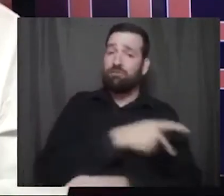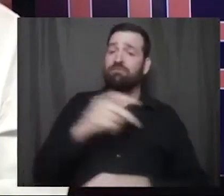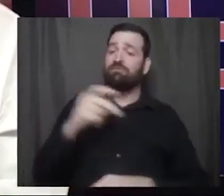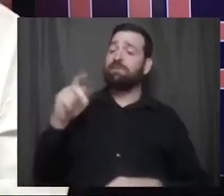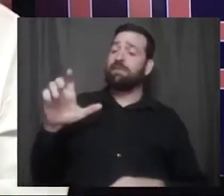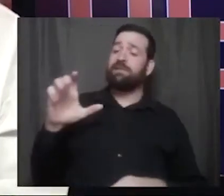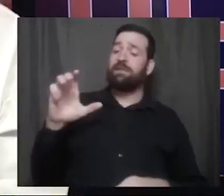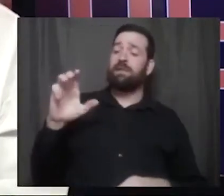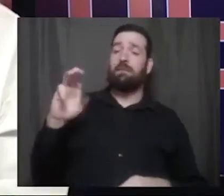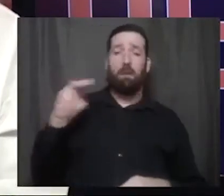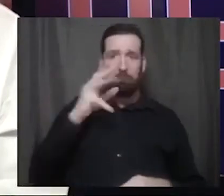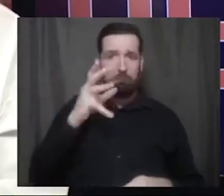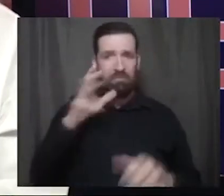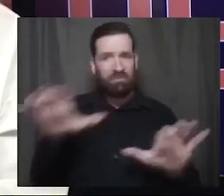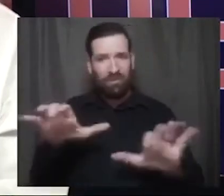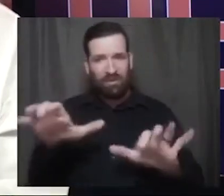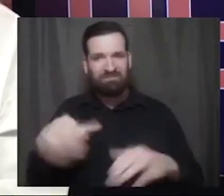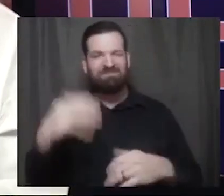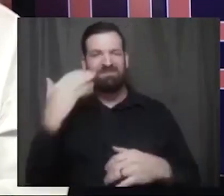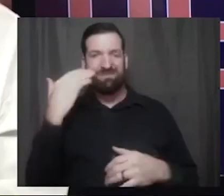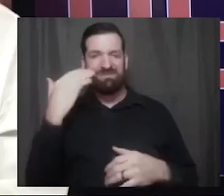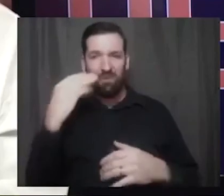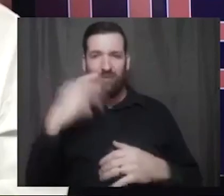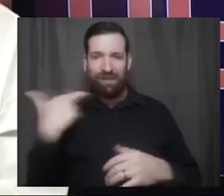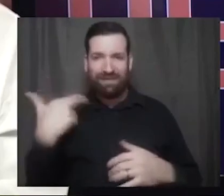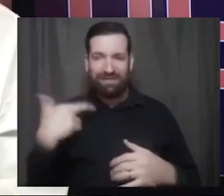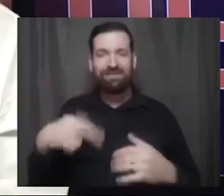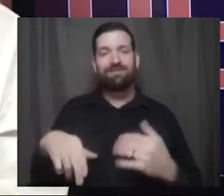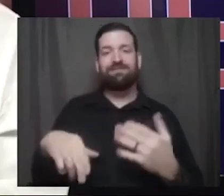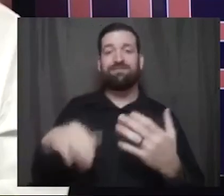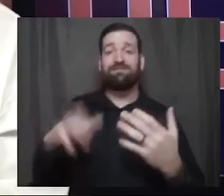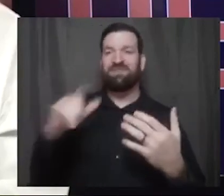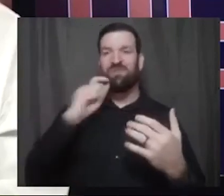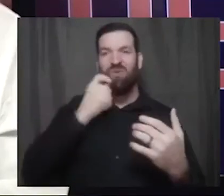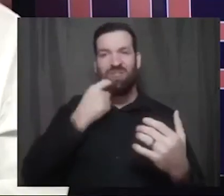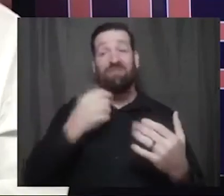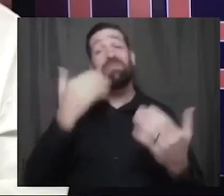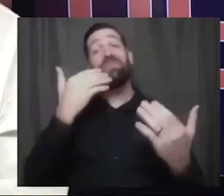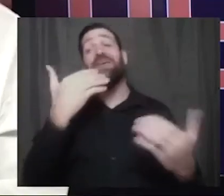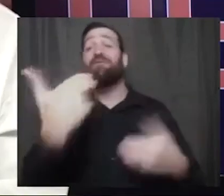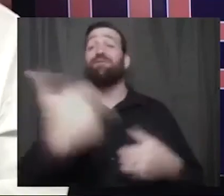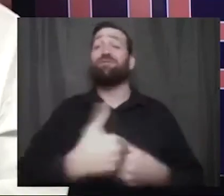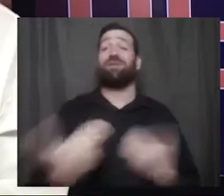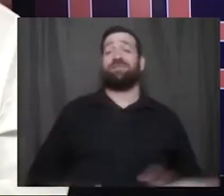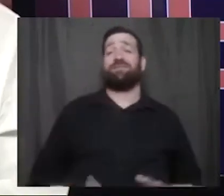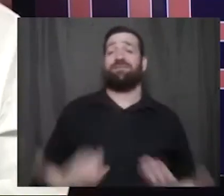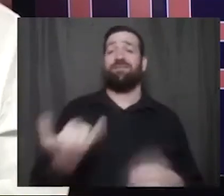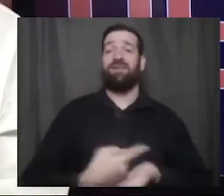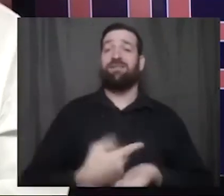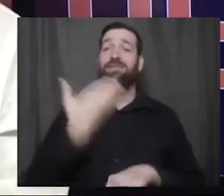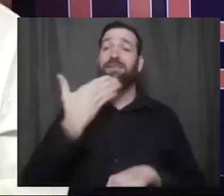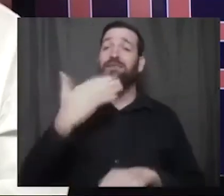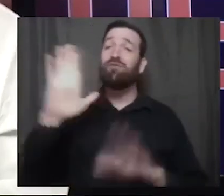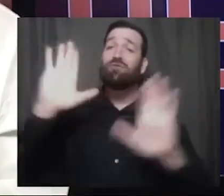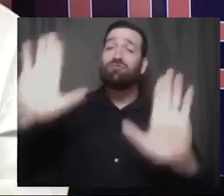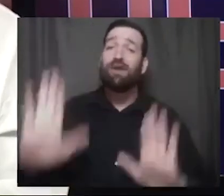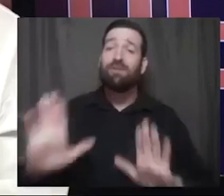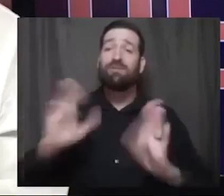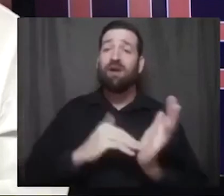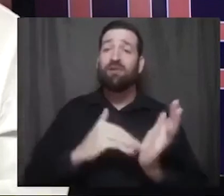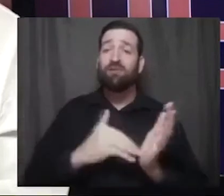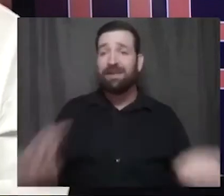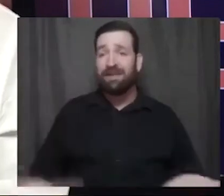right now. She's knowing her risks, and that's pretty cool. Thank you for being with us today, and thank you to our incredible doctors for being here and making time to join